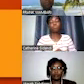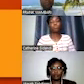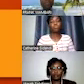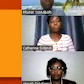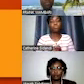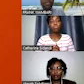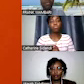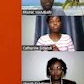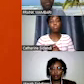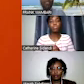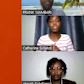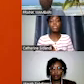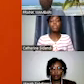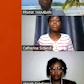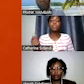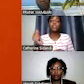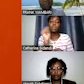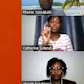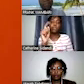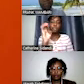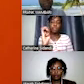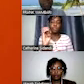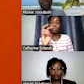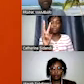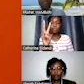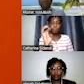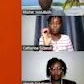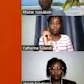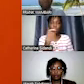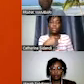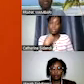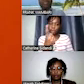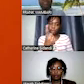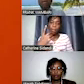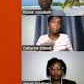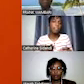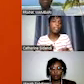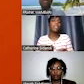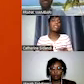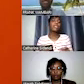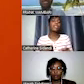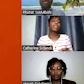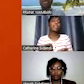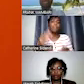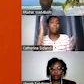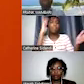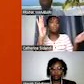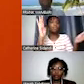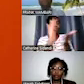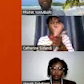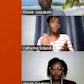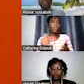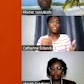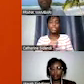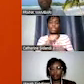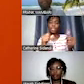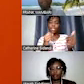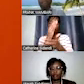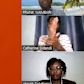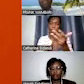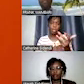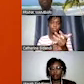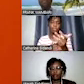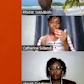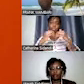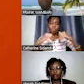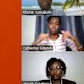Steve Jobs said this way, I'm convinced that about half of what separates successful entrepreneurs